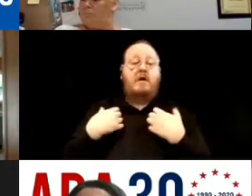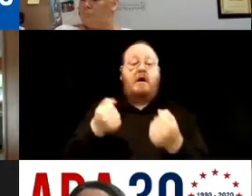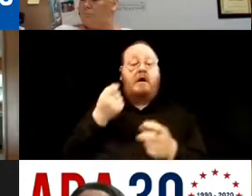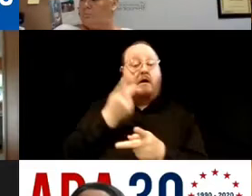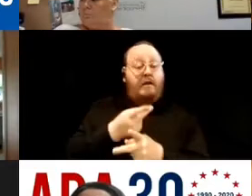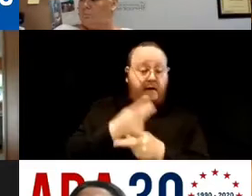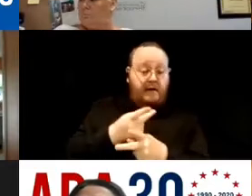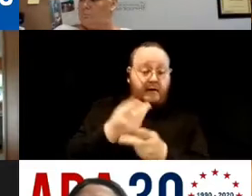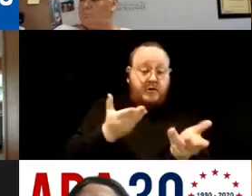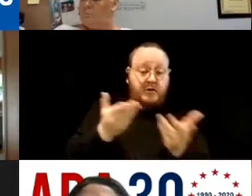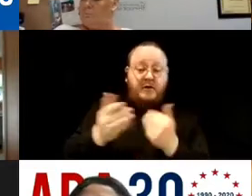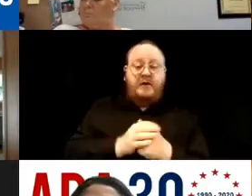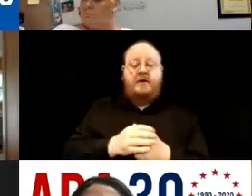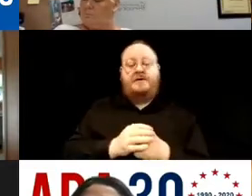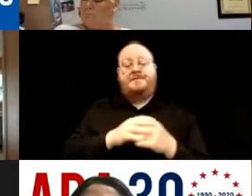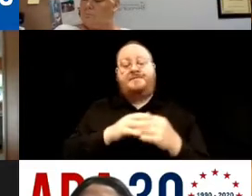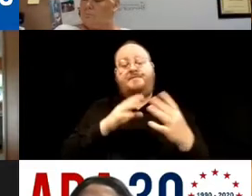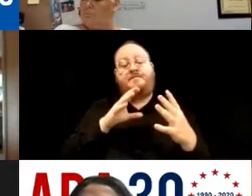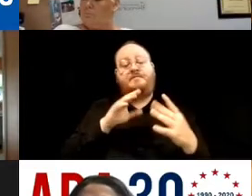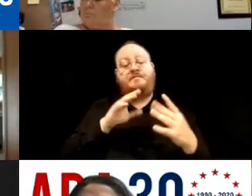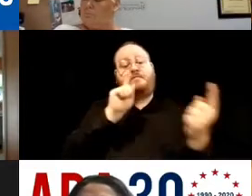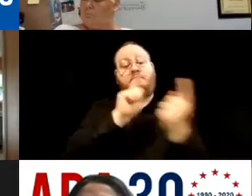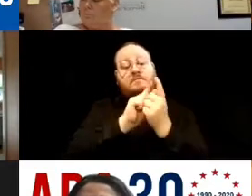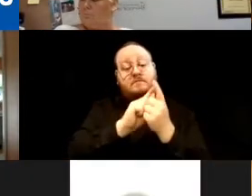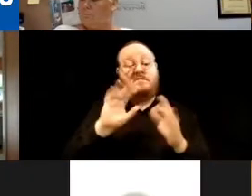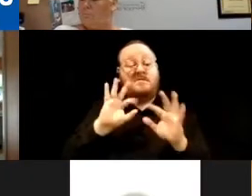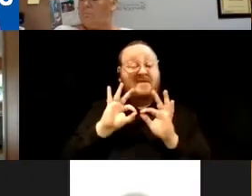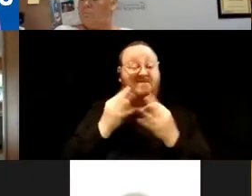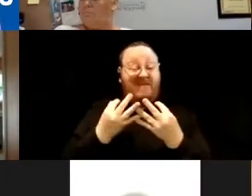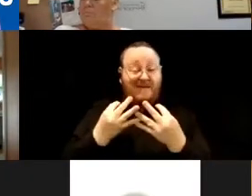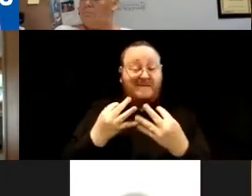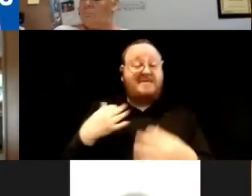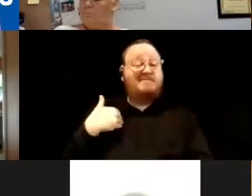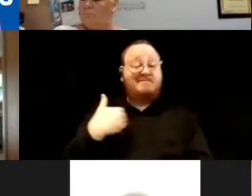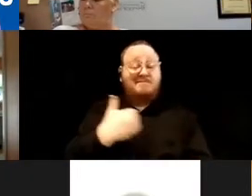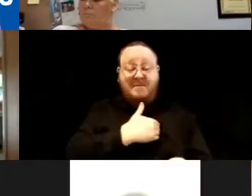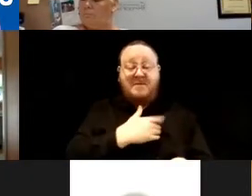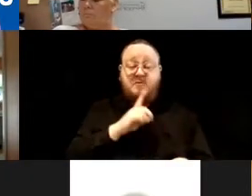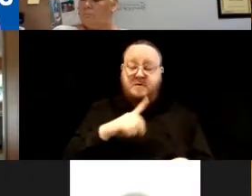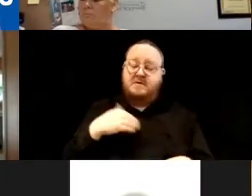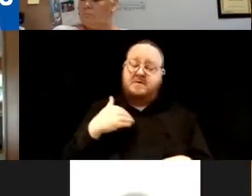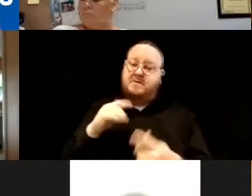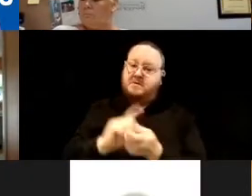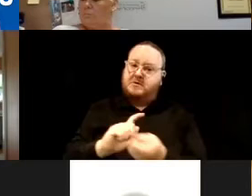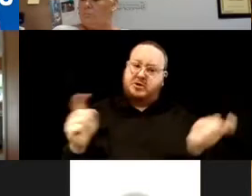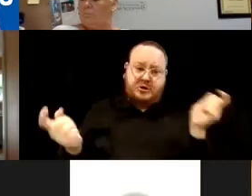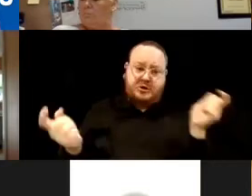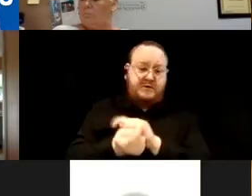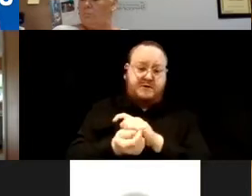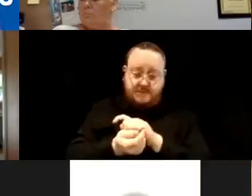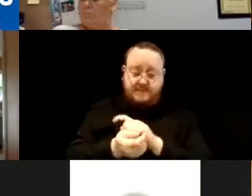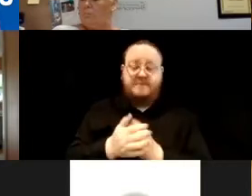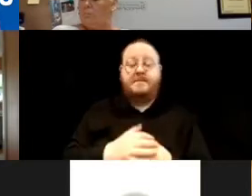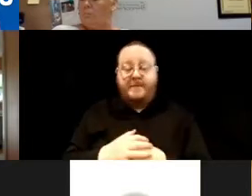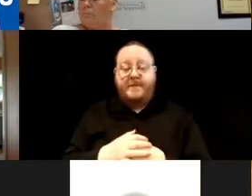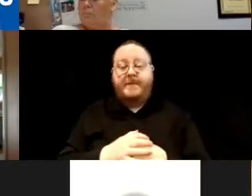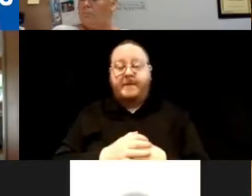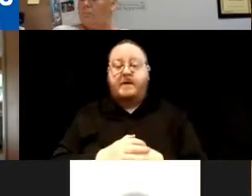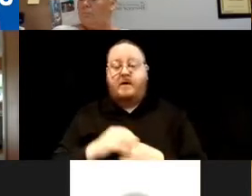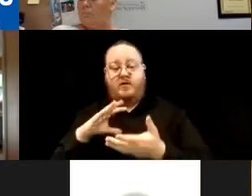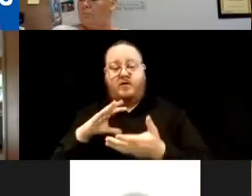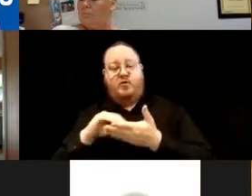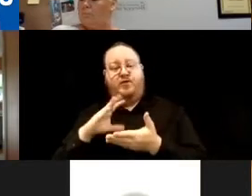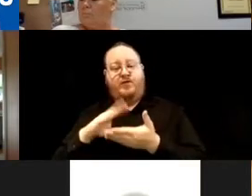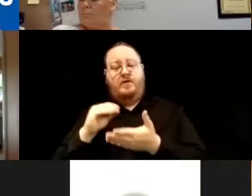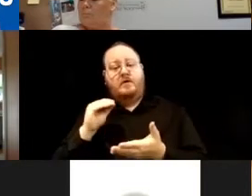family members. It's been a real game changer, and along the way, we've learned where things aren't